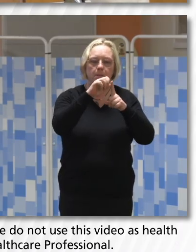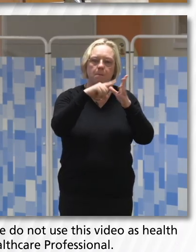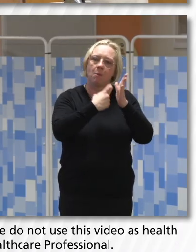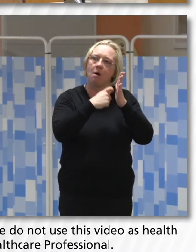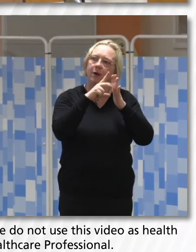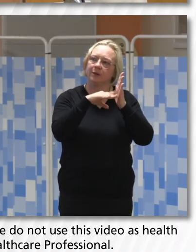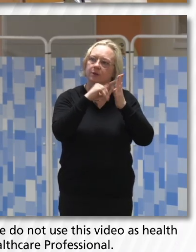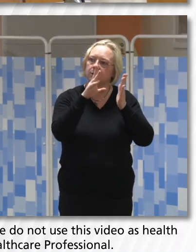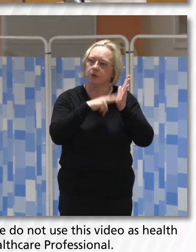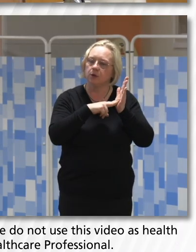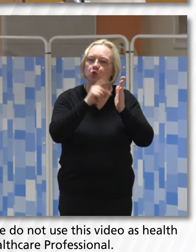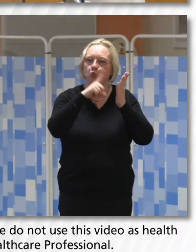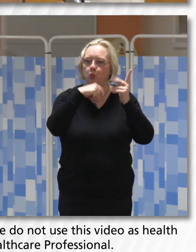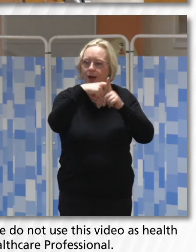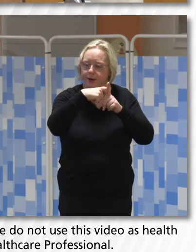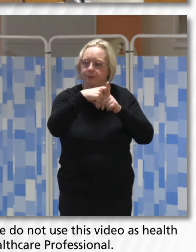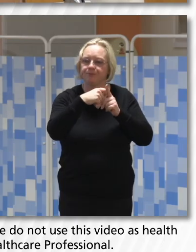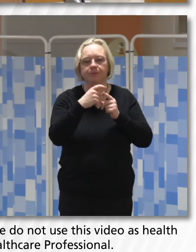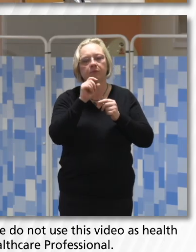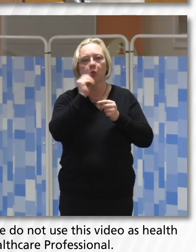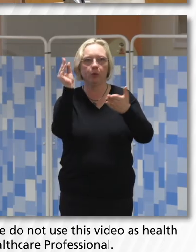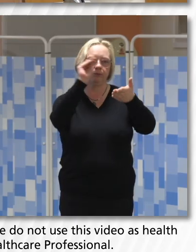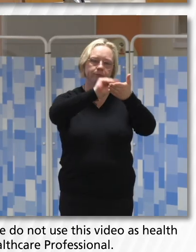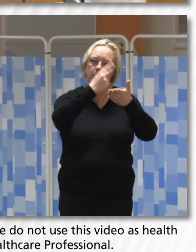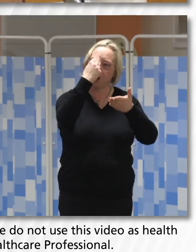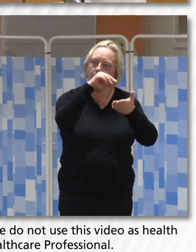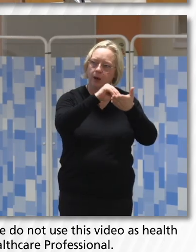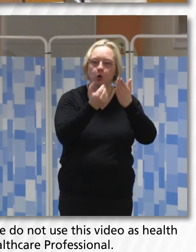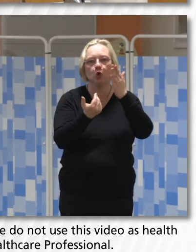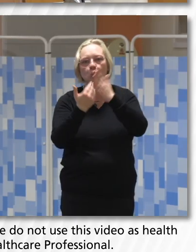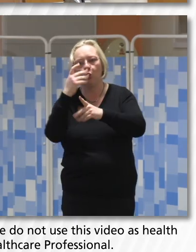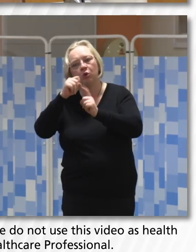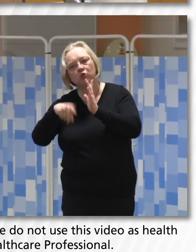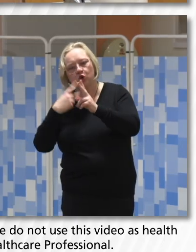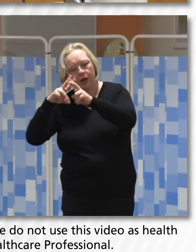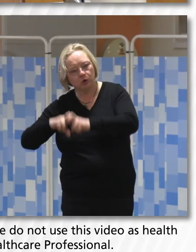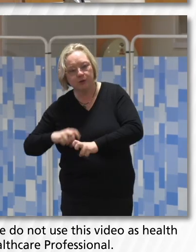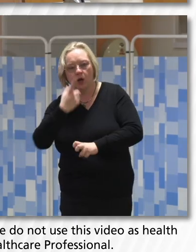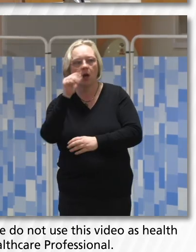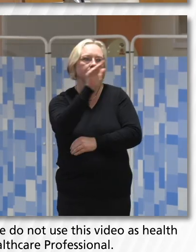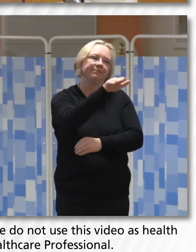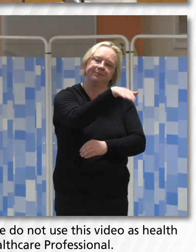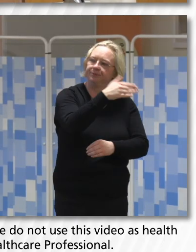a database and then they can be contacted when any research projects are initiated.